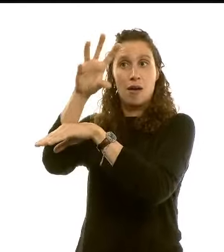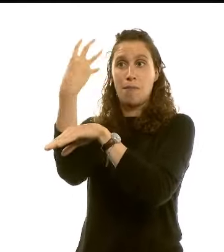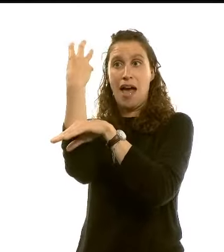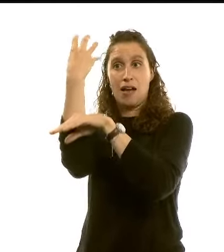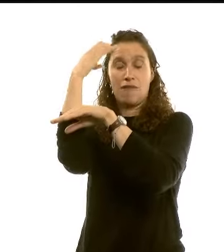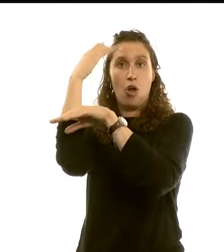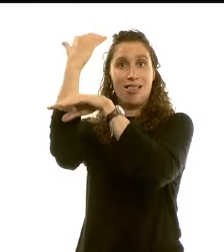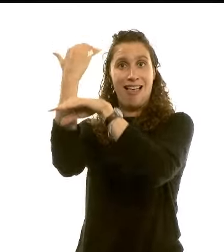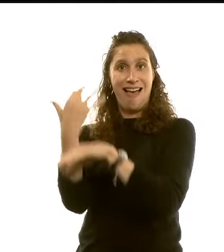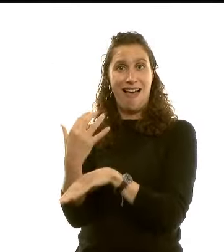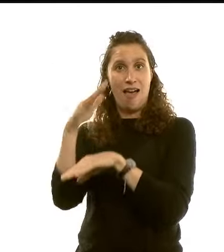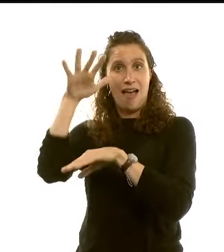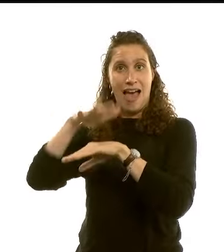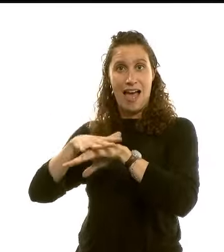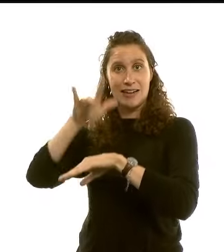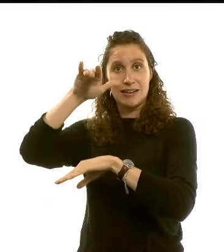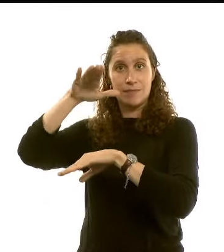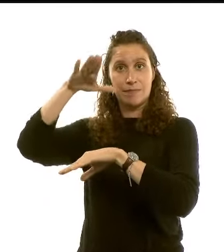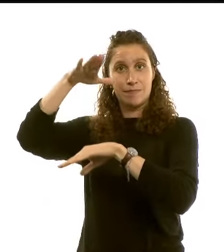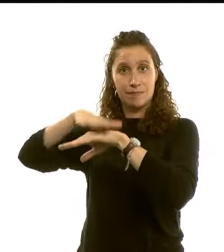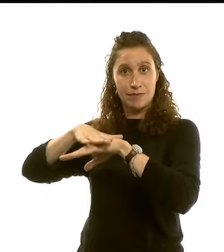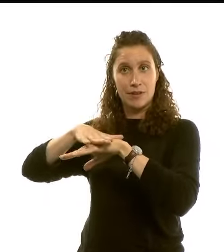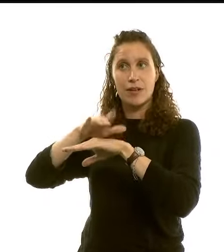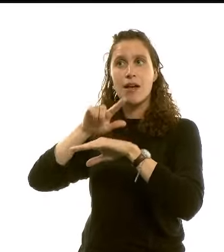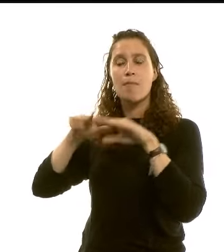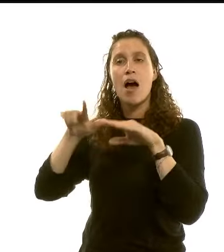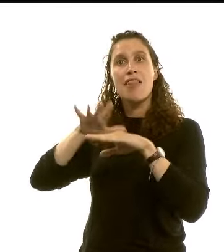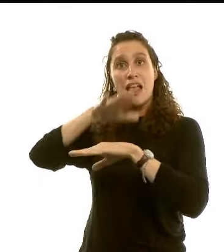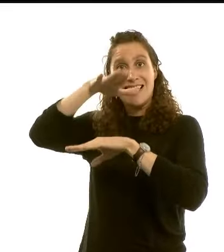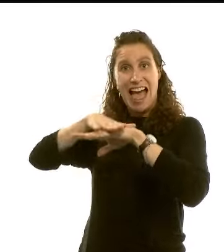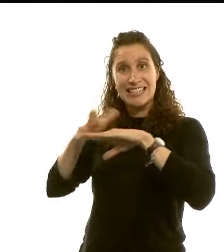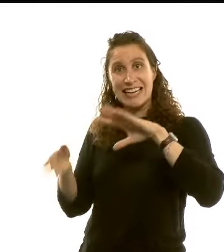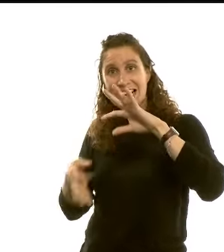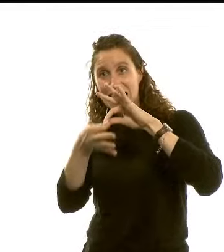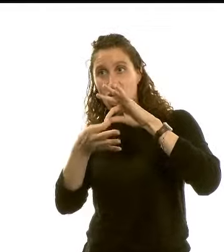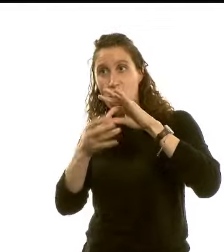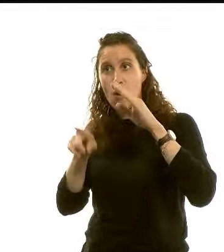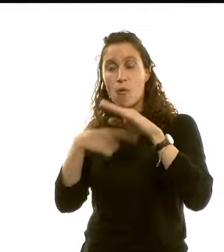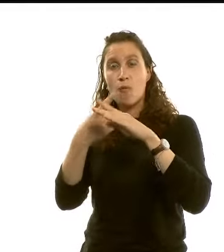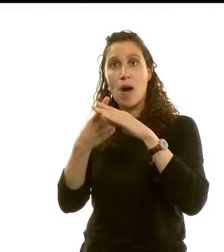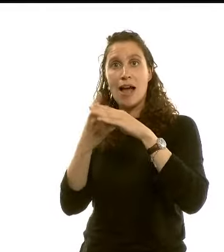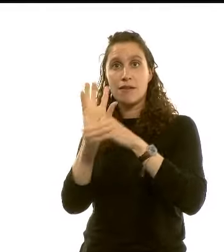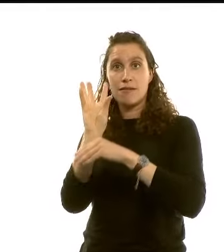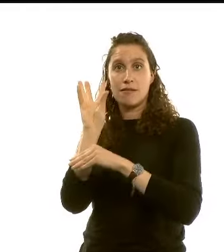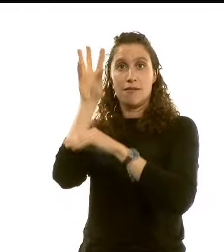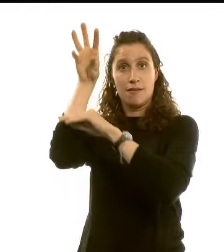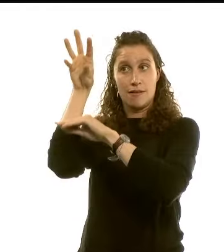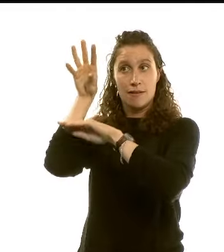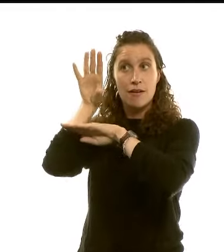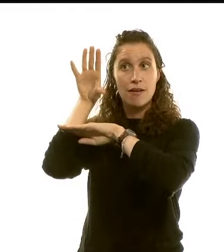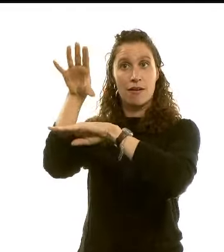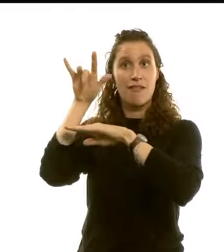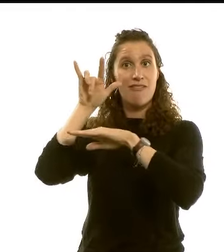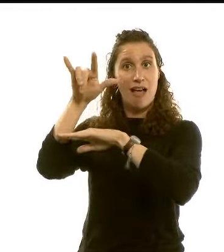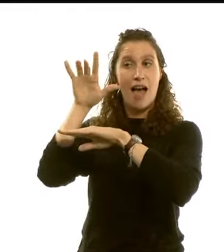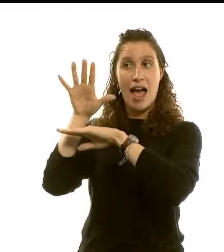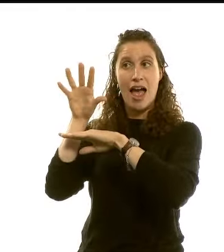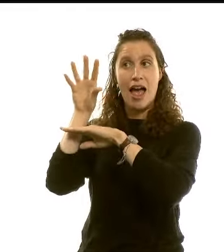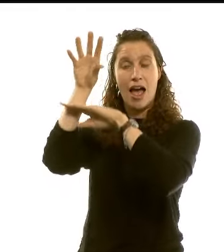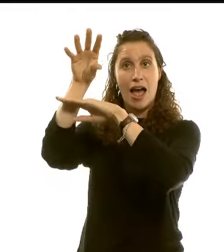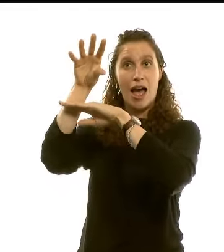But the landing gear is actually connected to the feature, so when we do fly mode, landing gear